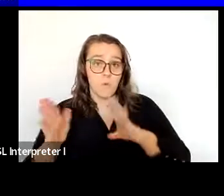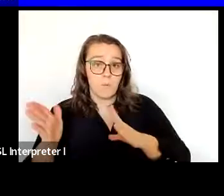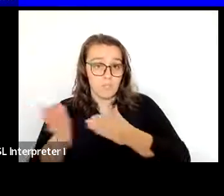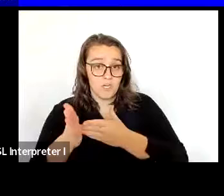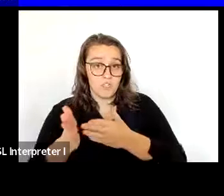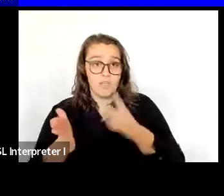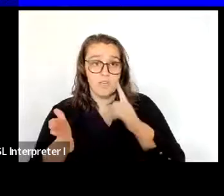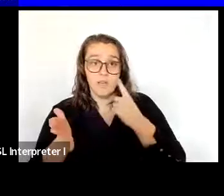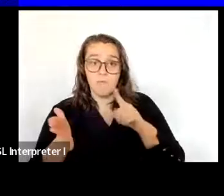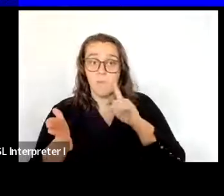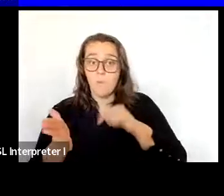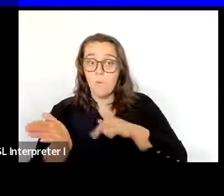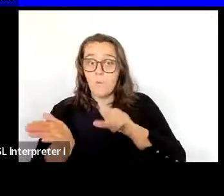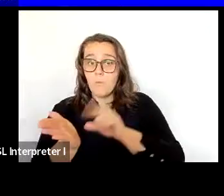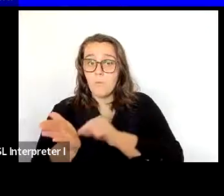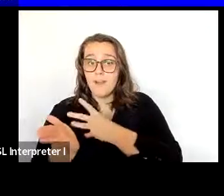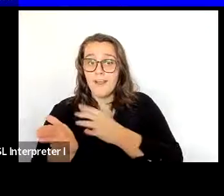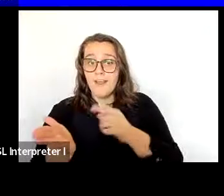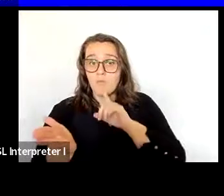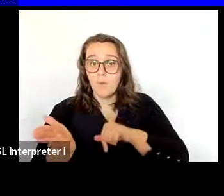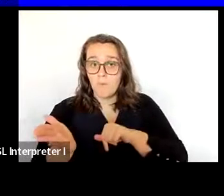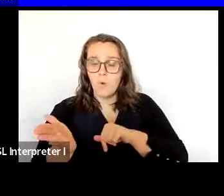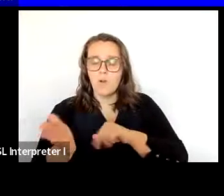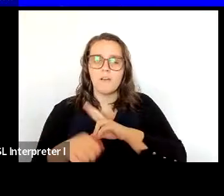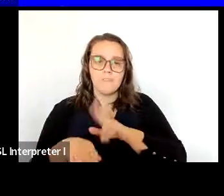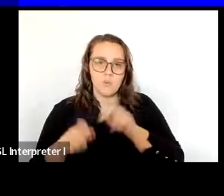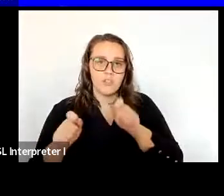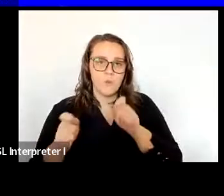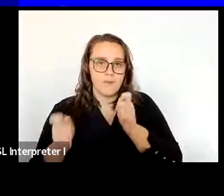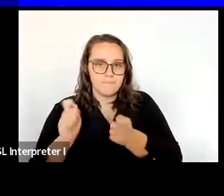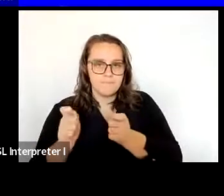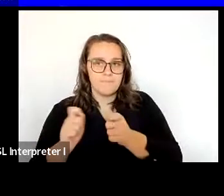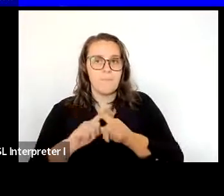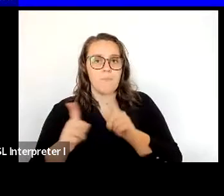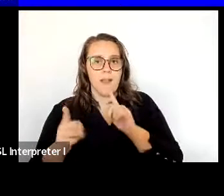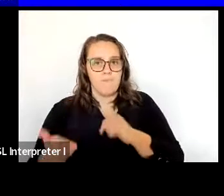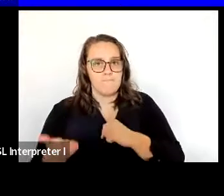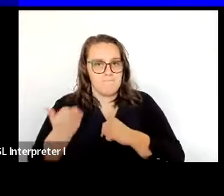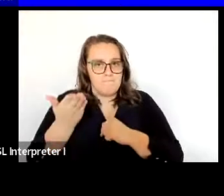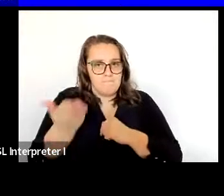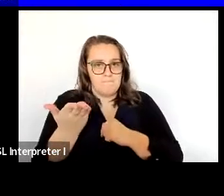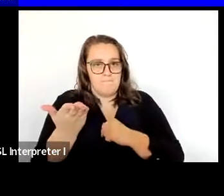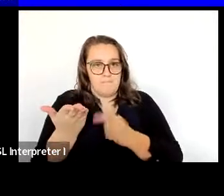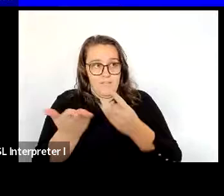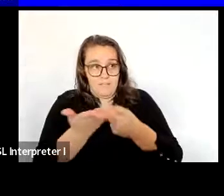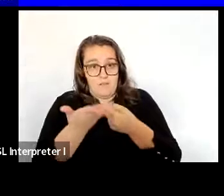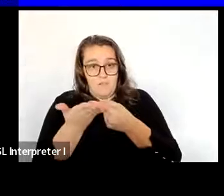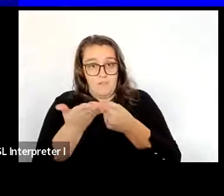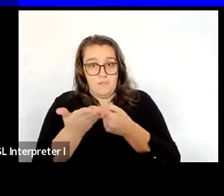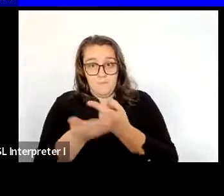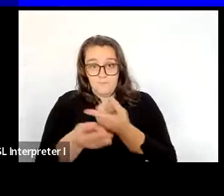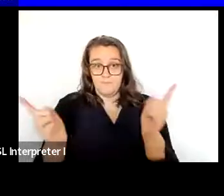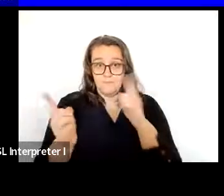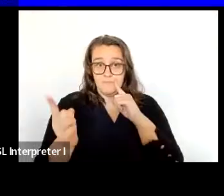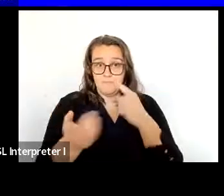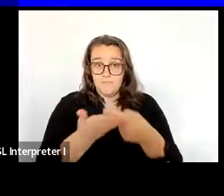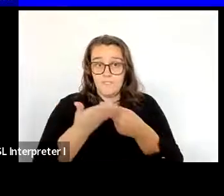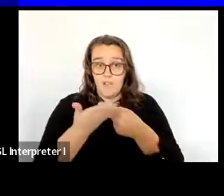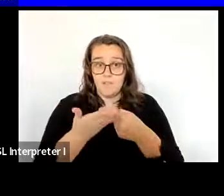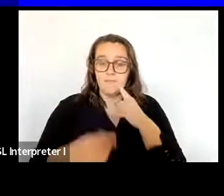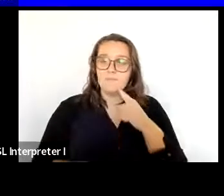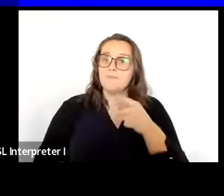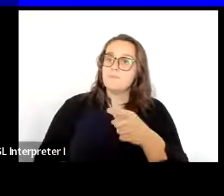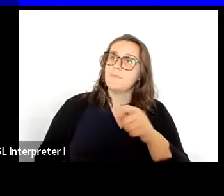print and report with leave for staff to make technical conforming and editorial changes. Is there discussion? Mr. Chairman, Mr.